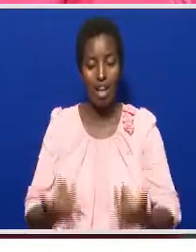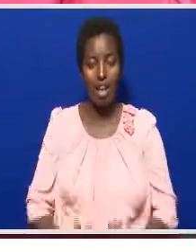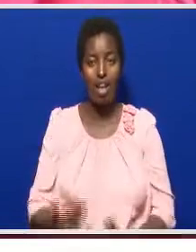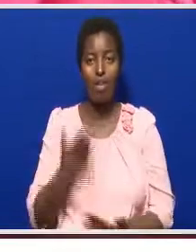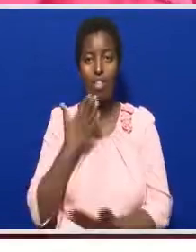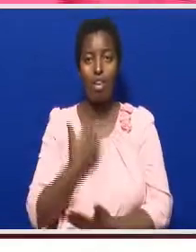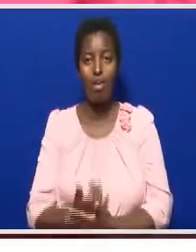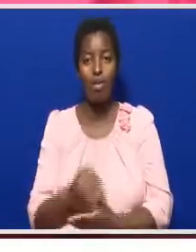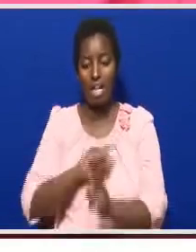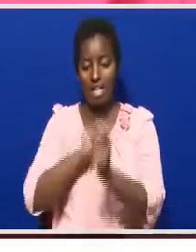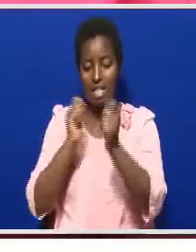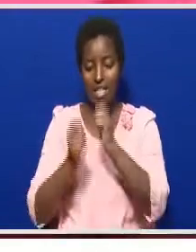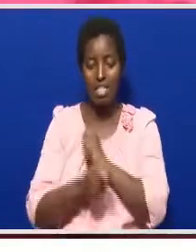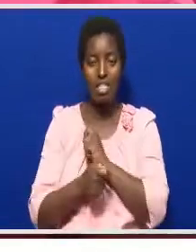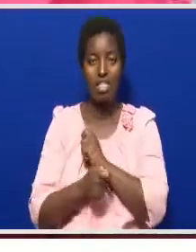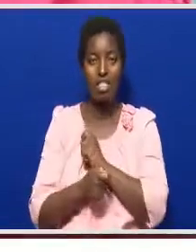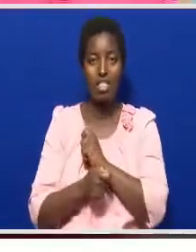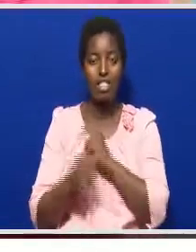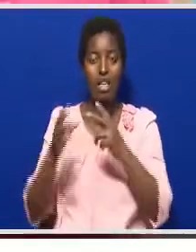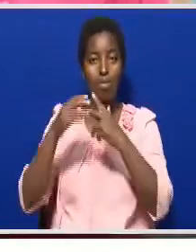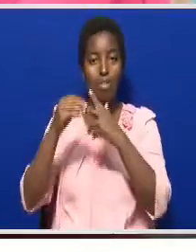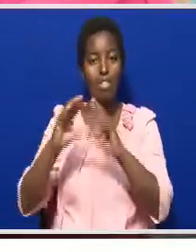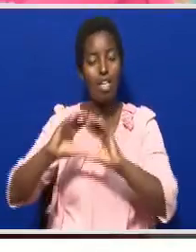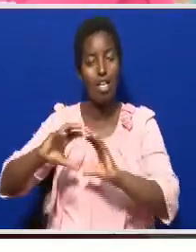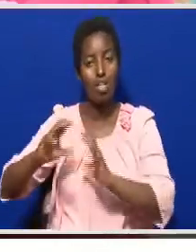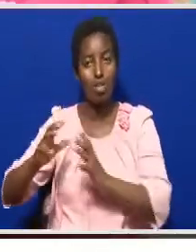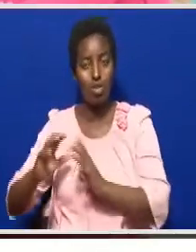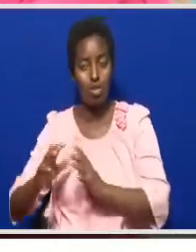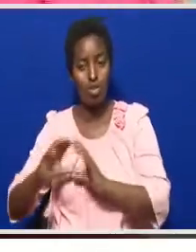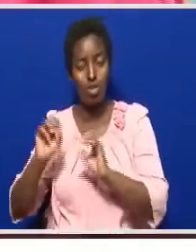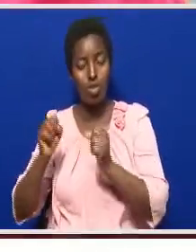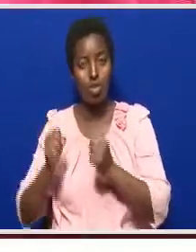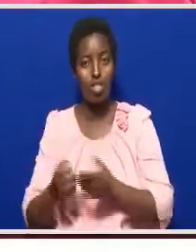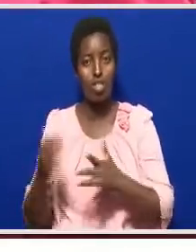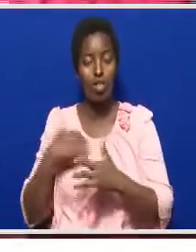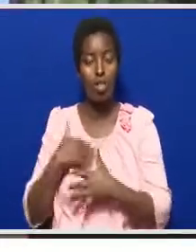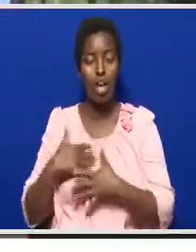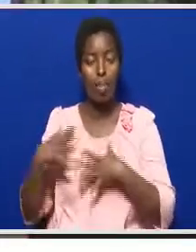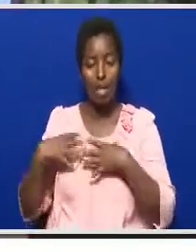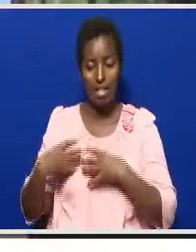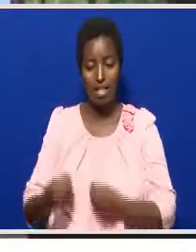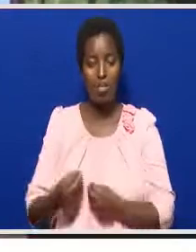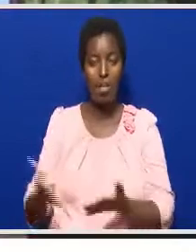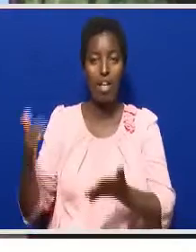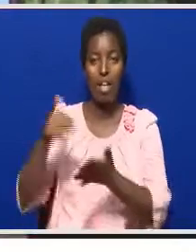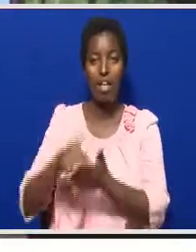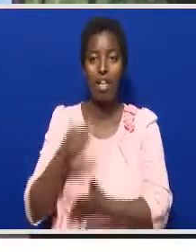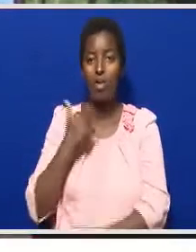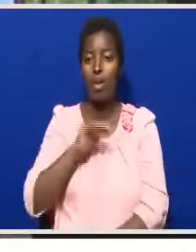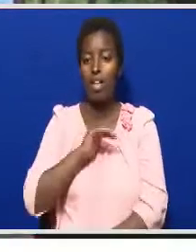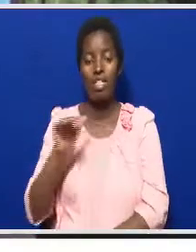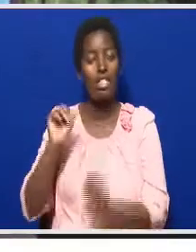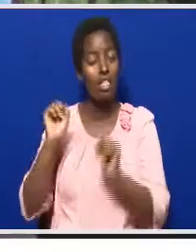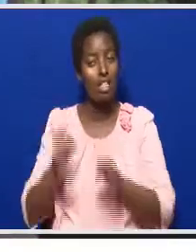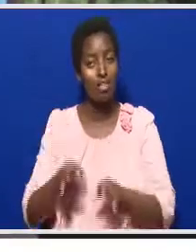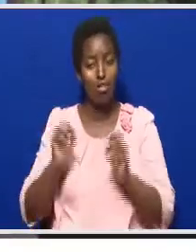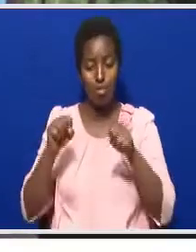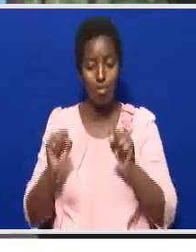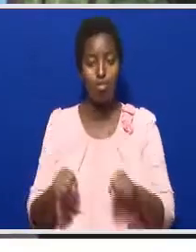proposing some changes, especially in the society, to be accepted again. Ningeomba kama